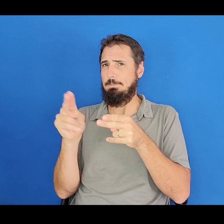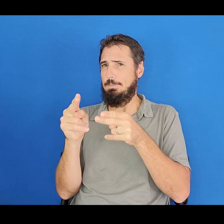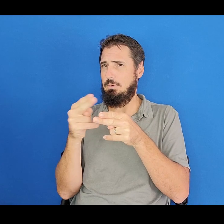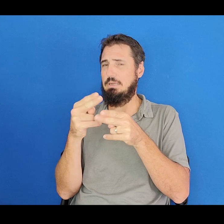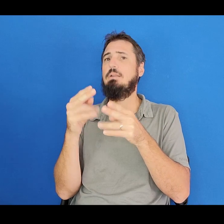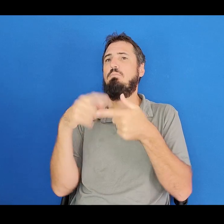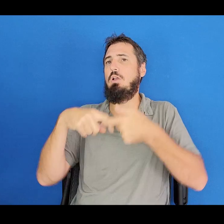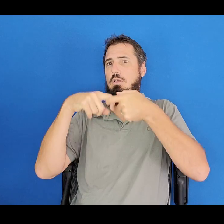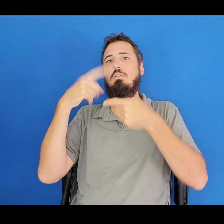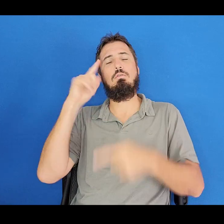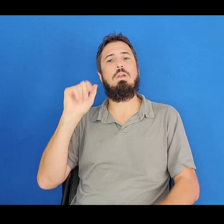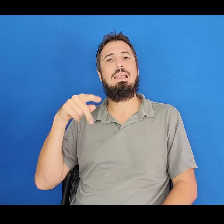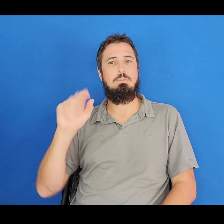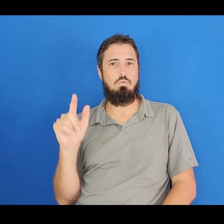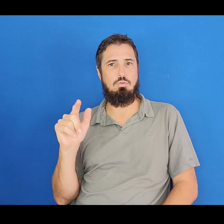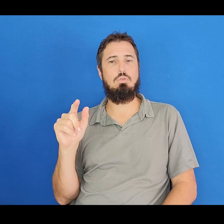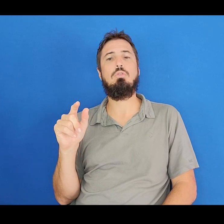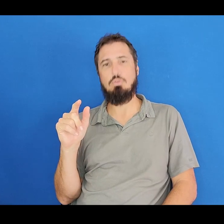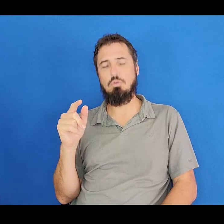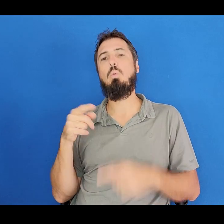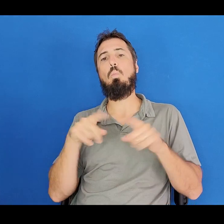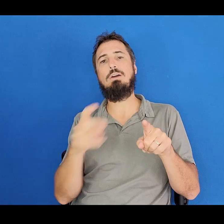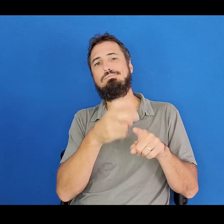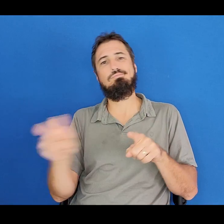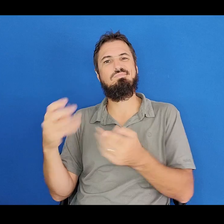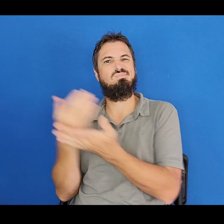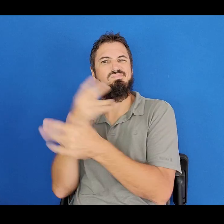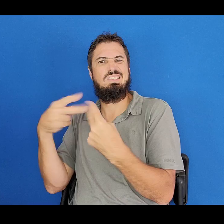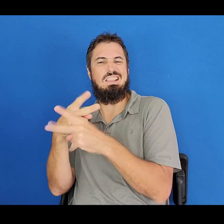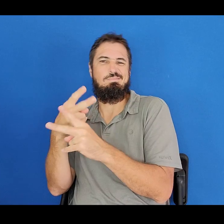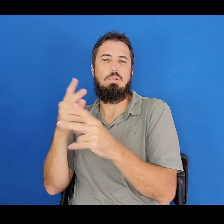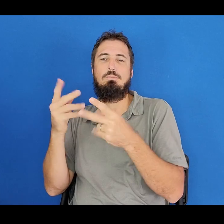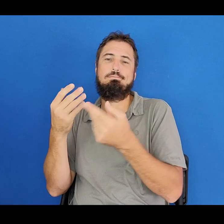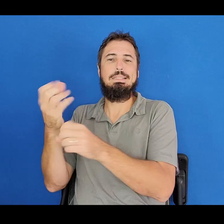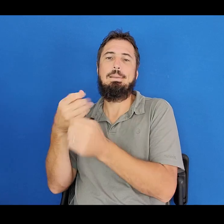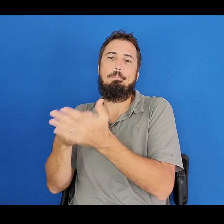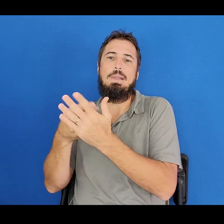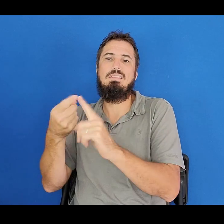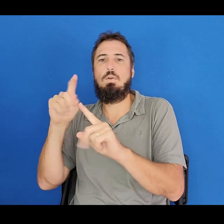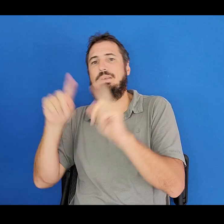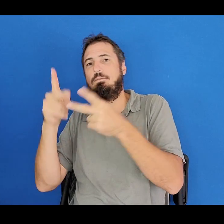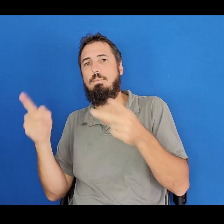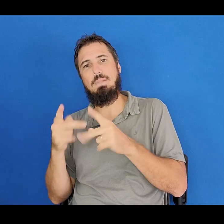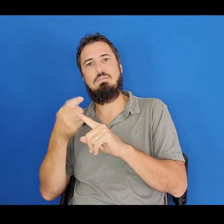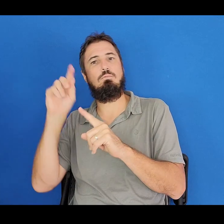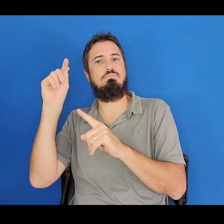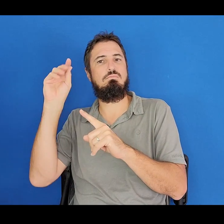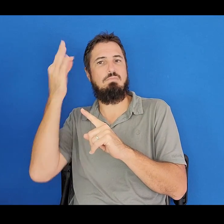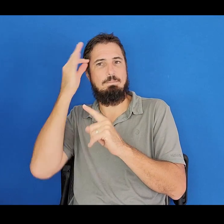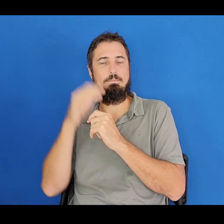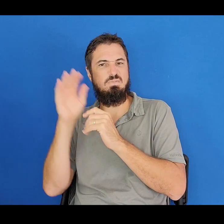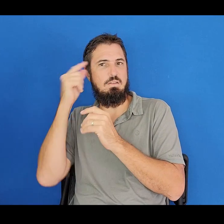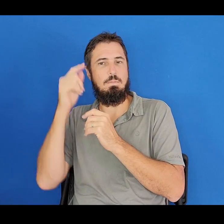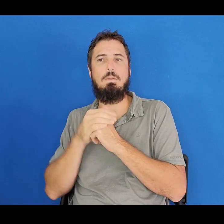on pause for the month of April while it transitions to a new round of funding from the federal government. New